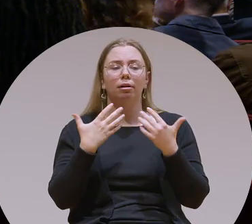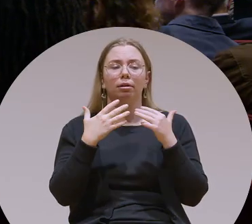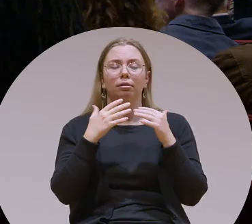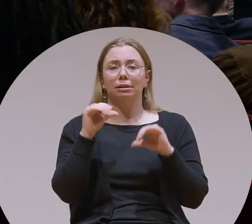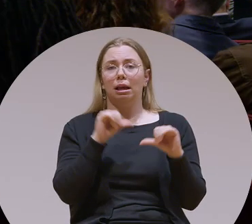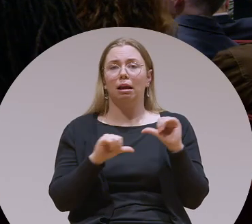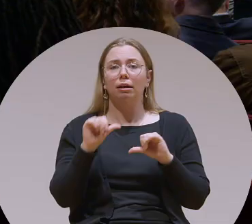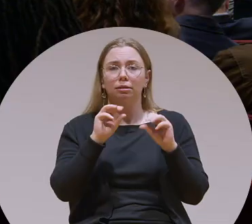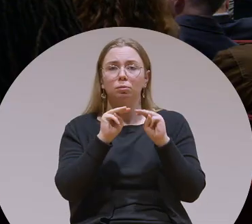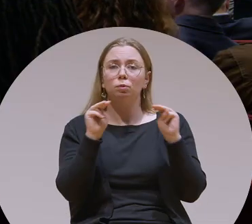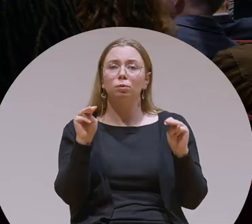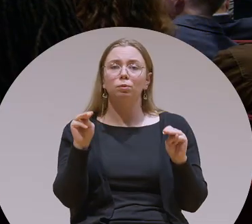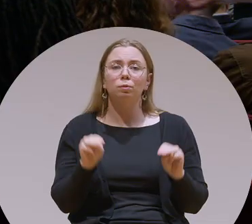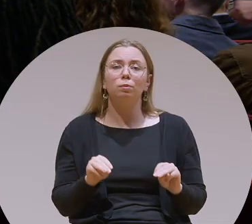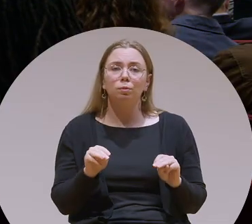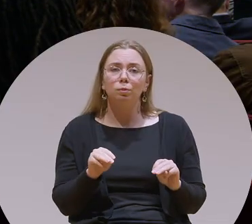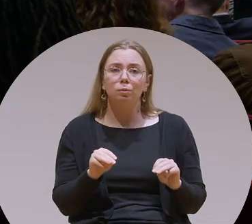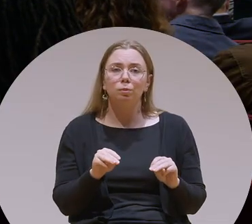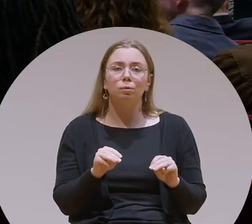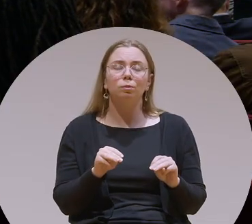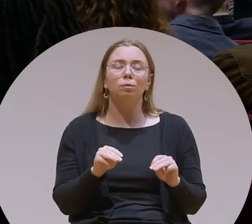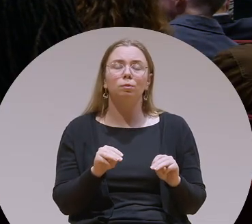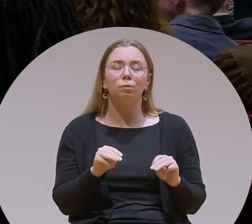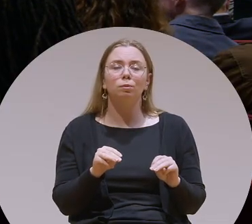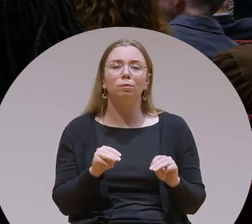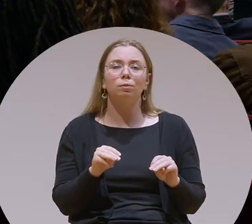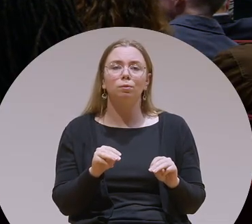Science Museum, which has